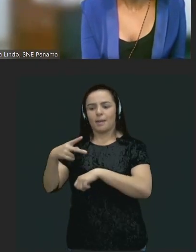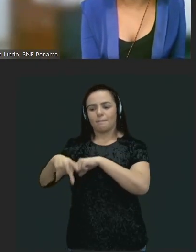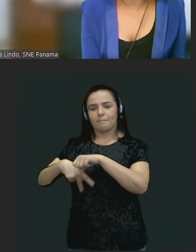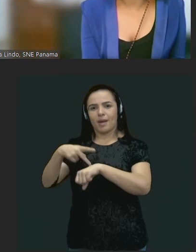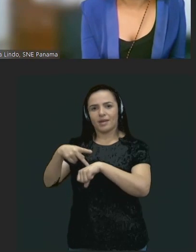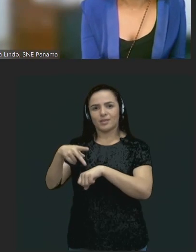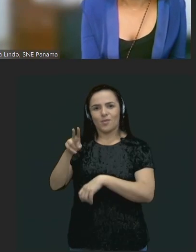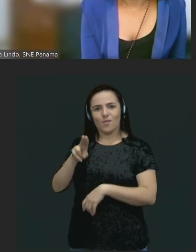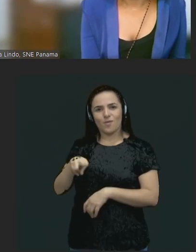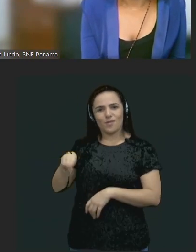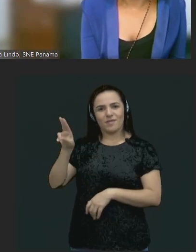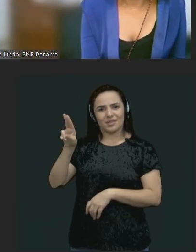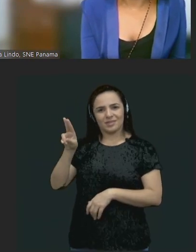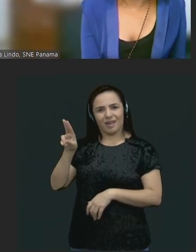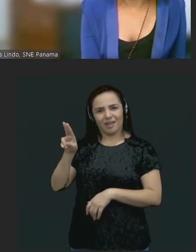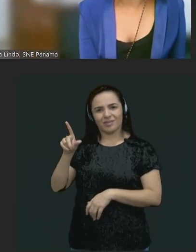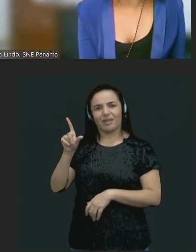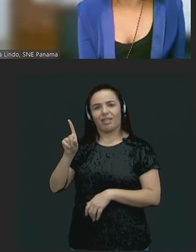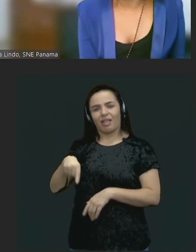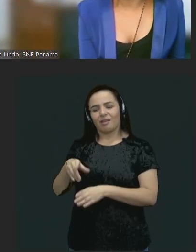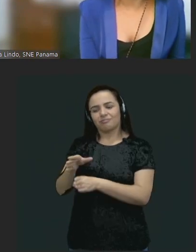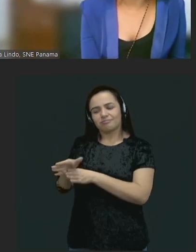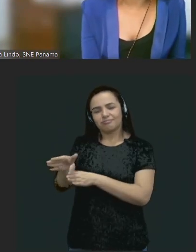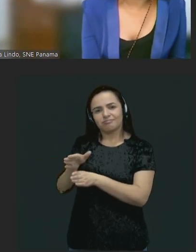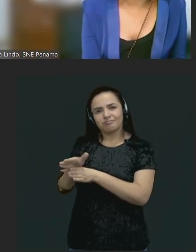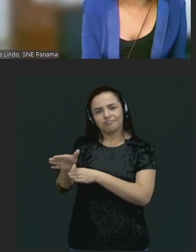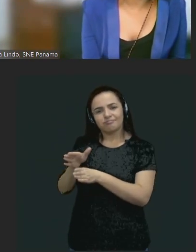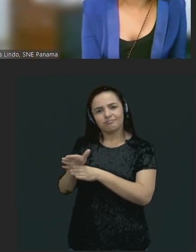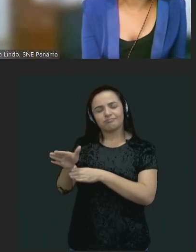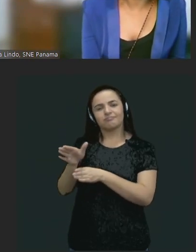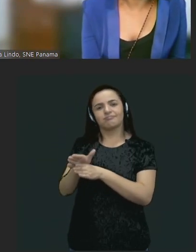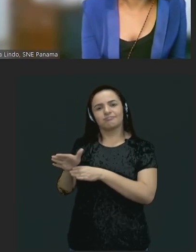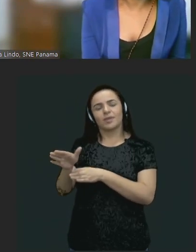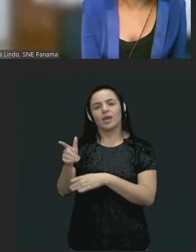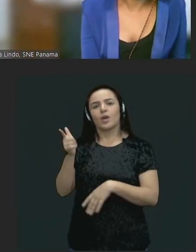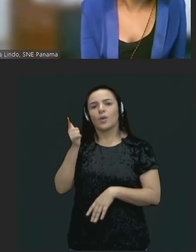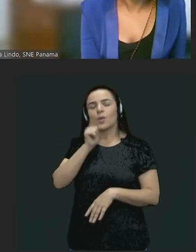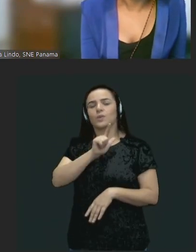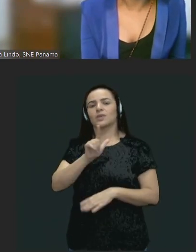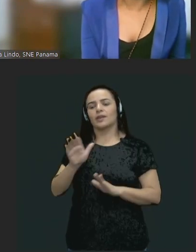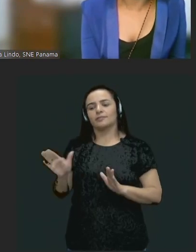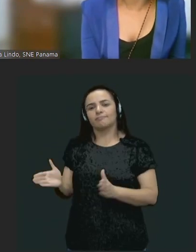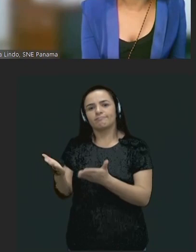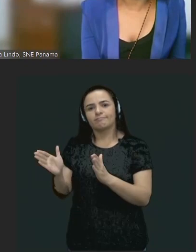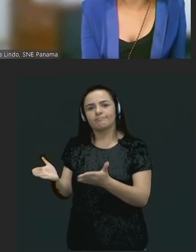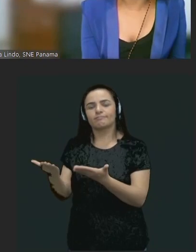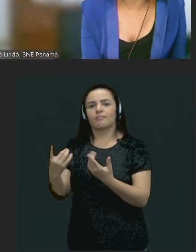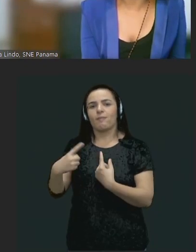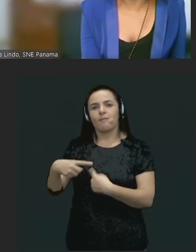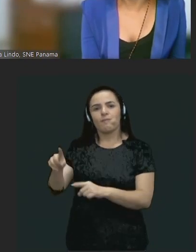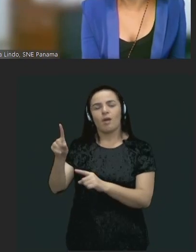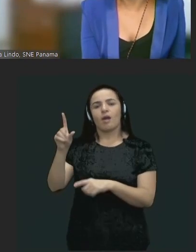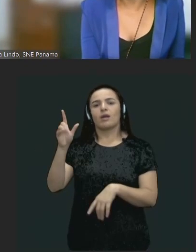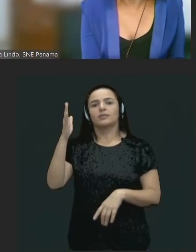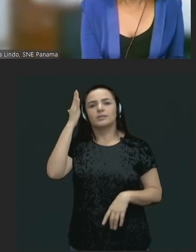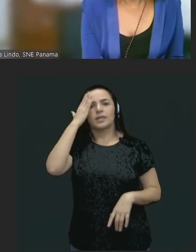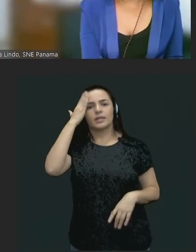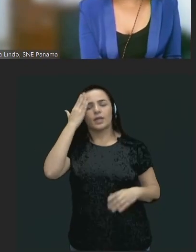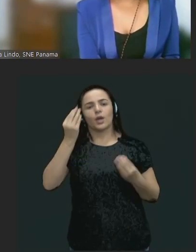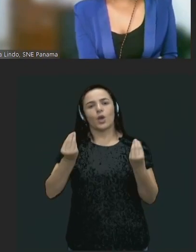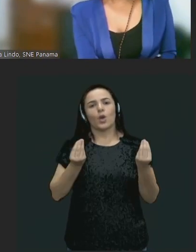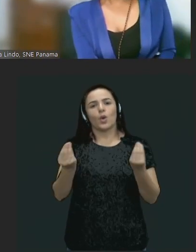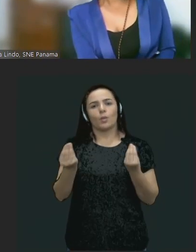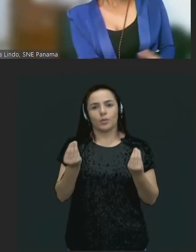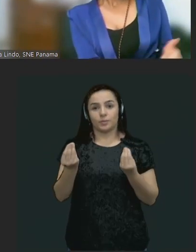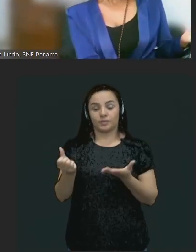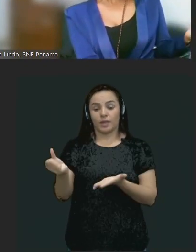Panama, supporting and facilitating the implementation of a dispatch center for